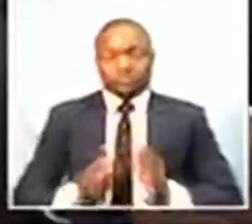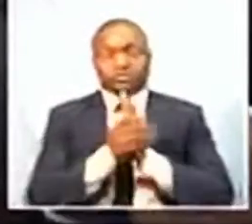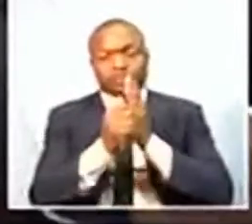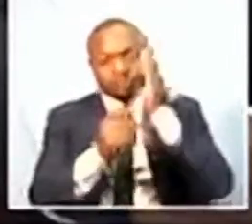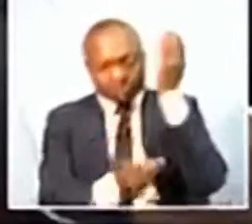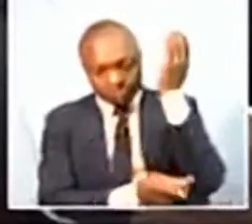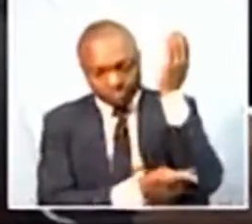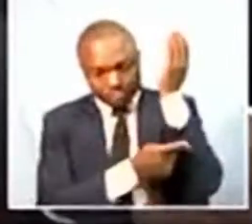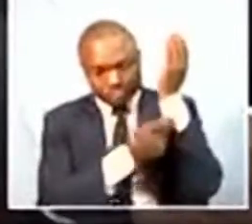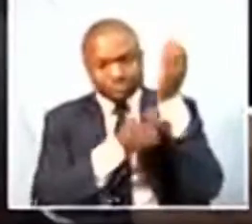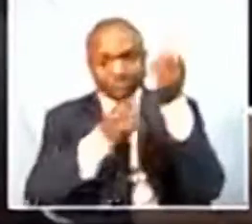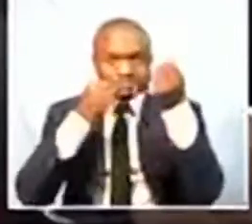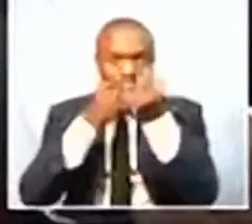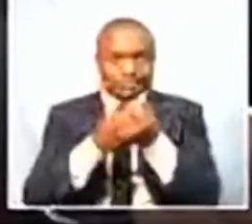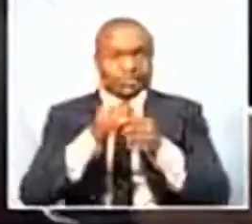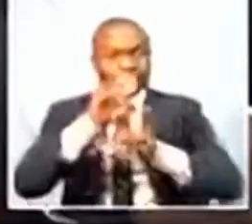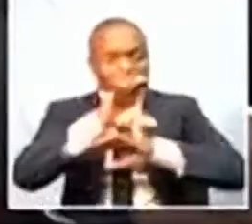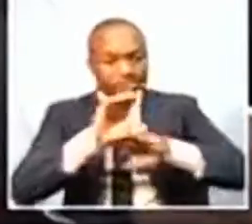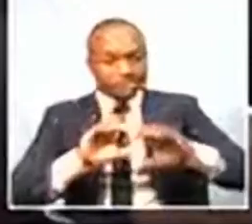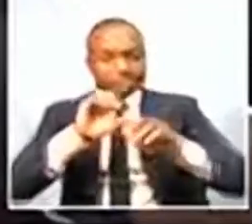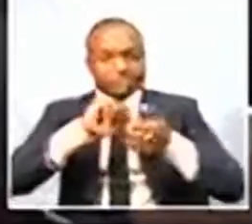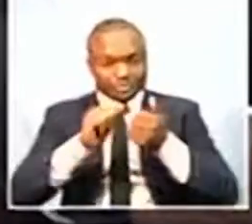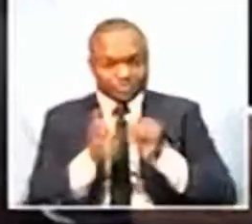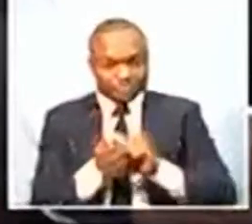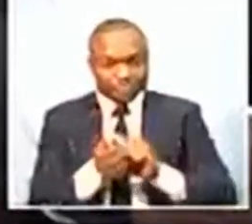development bursaries. Cause of query,